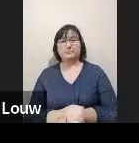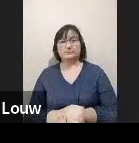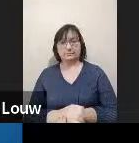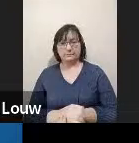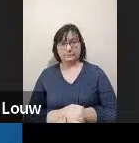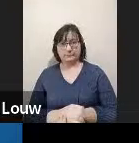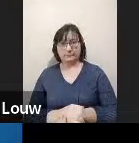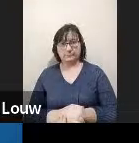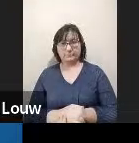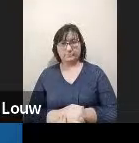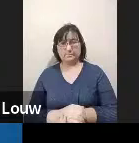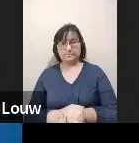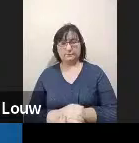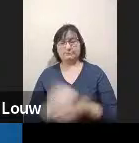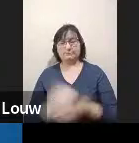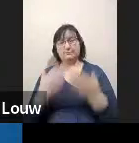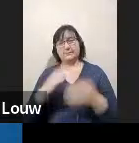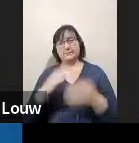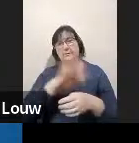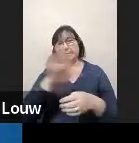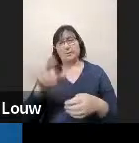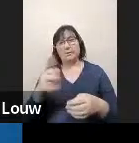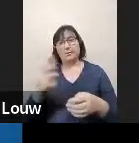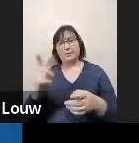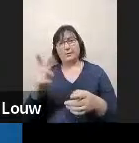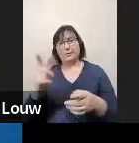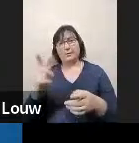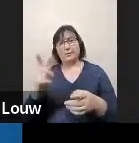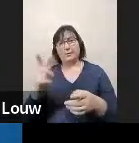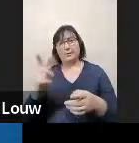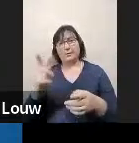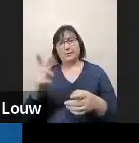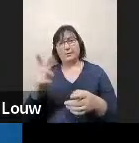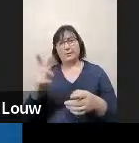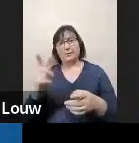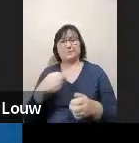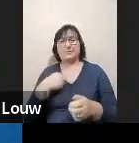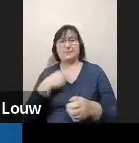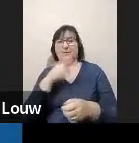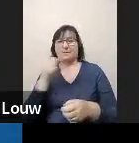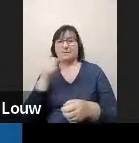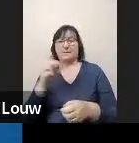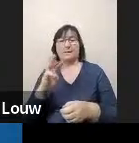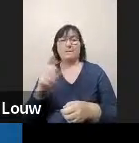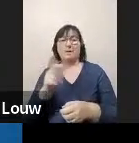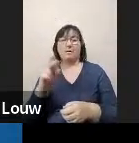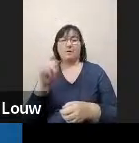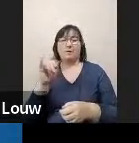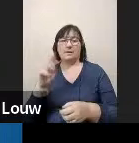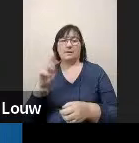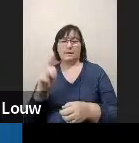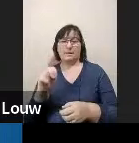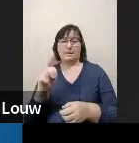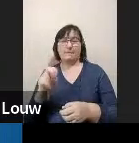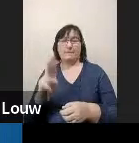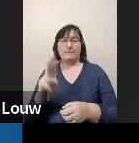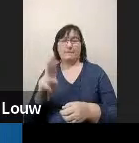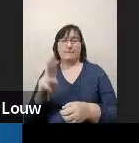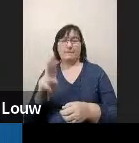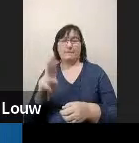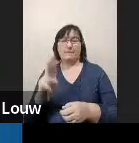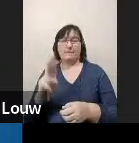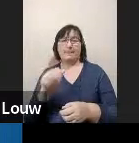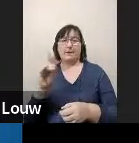Thank you all for joining us this evening. My name is Martin Naidu, and I will be taking you through the activation of a